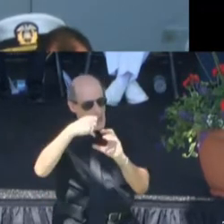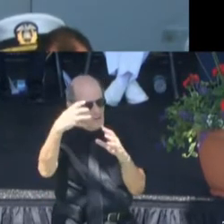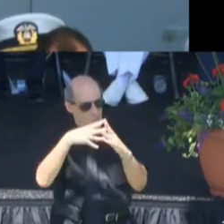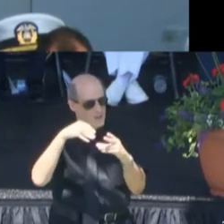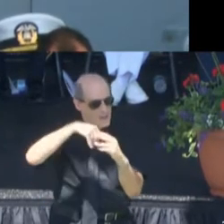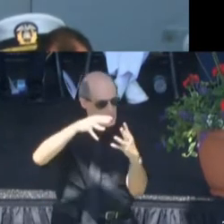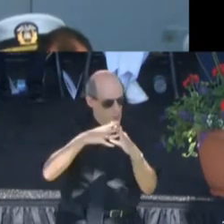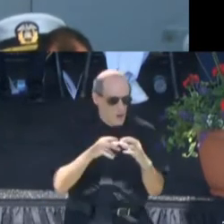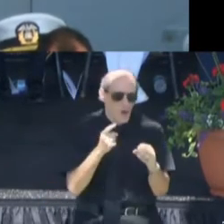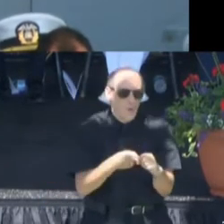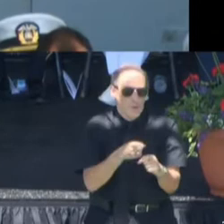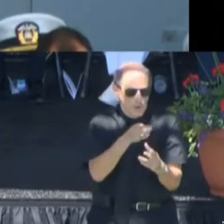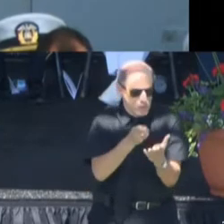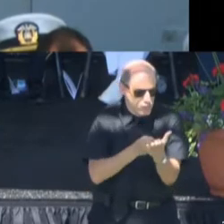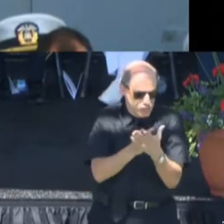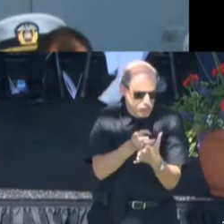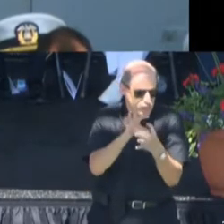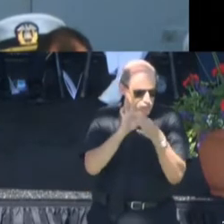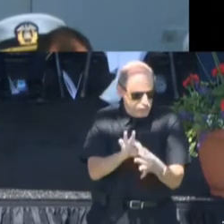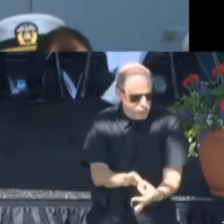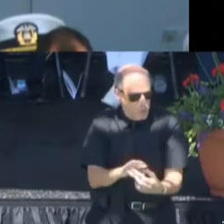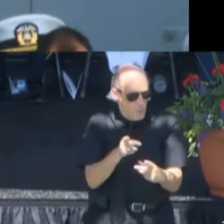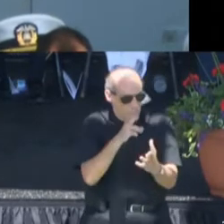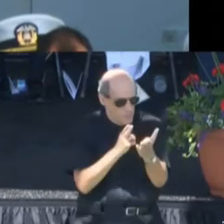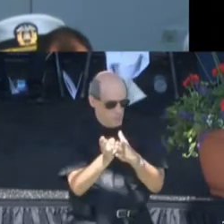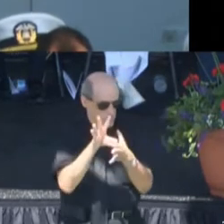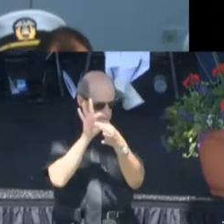That I will bear true faith and allegiance to the same.